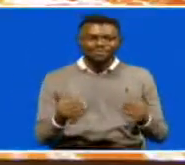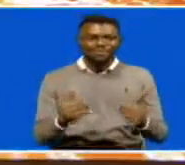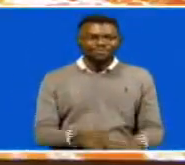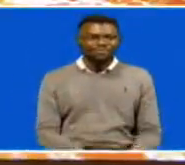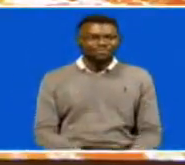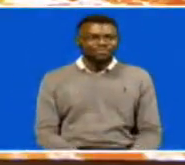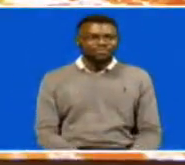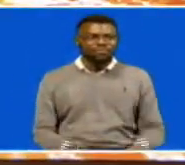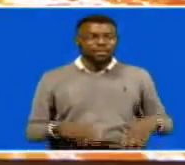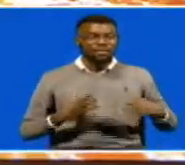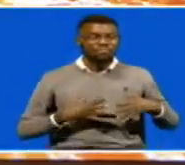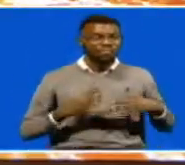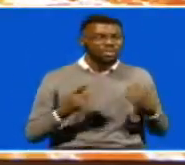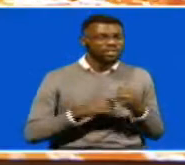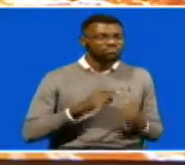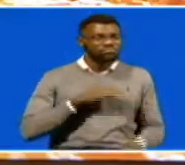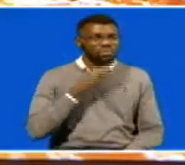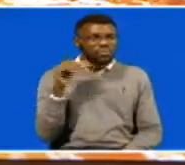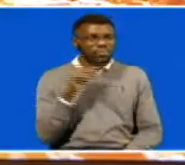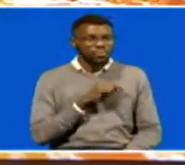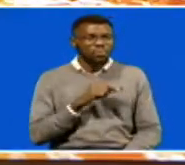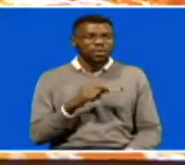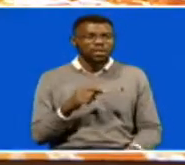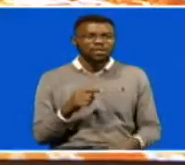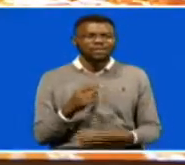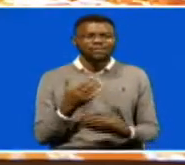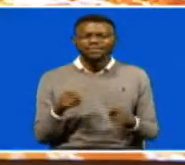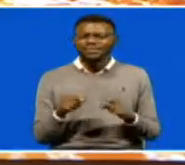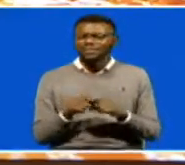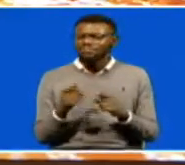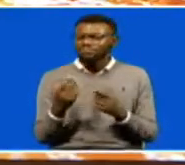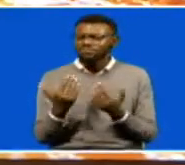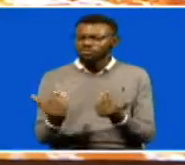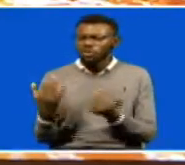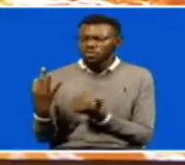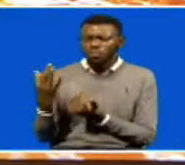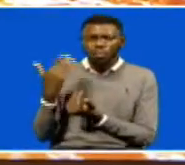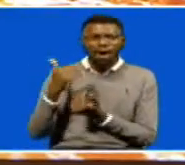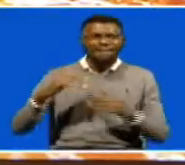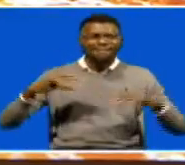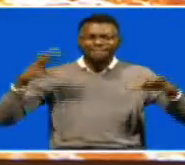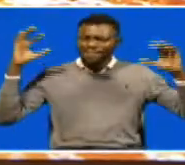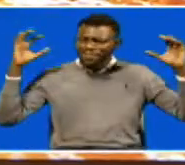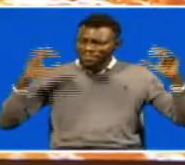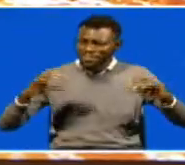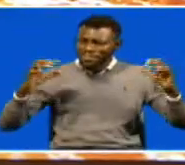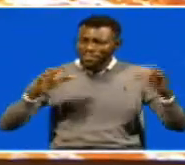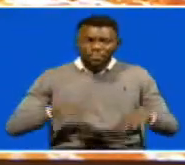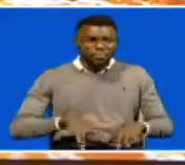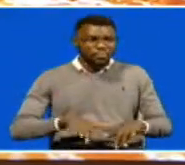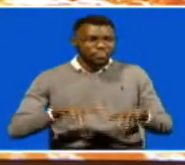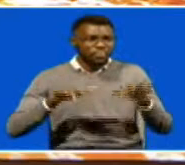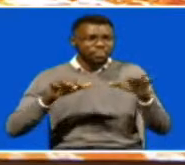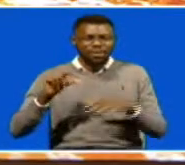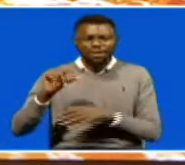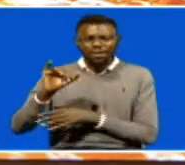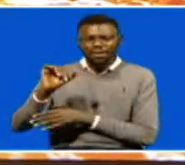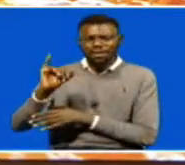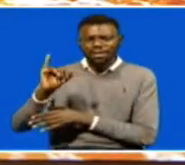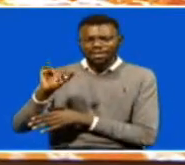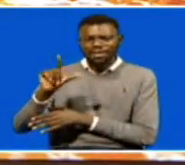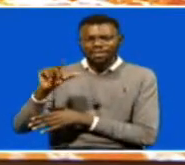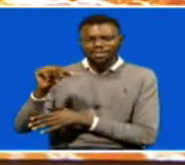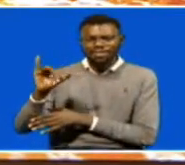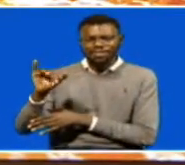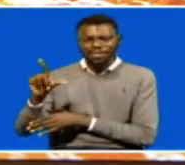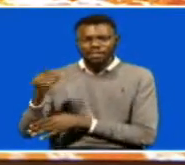Six people have died, among them three minors, due to flash floods following a heavy downpour in Oljurai in Gilgil, Nakuru County.